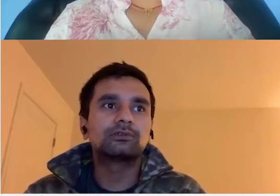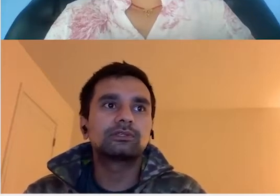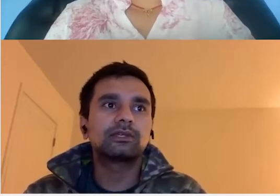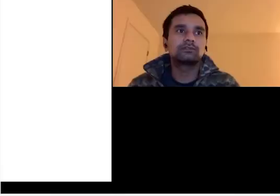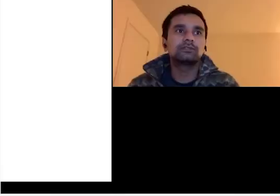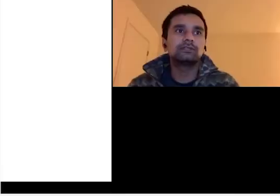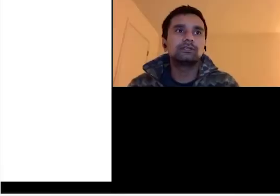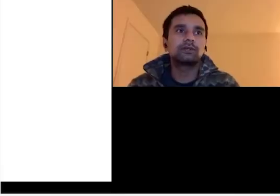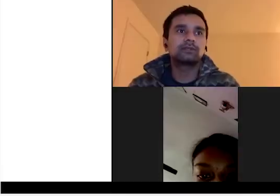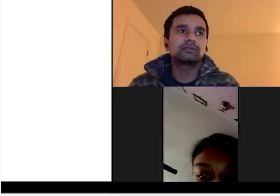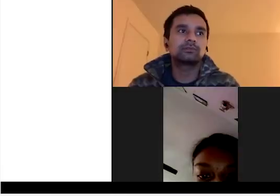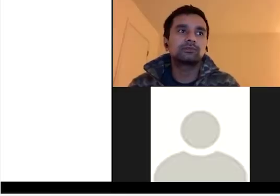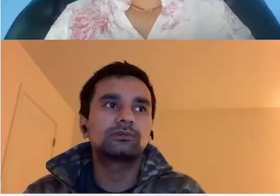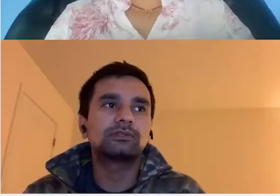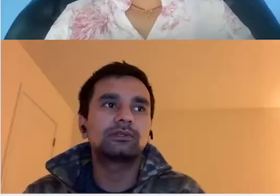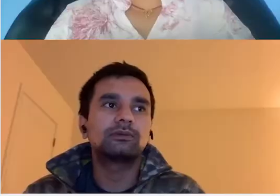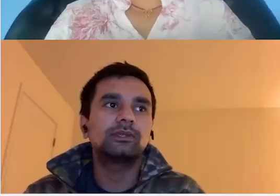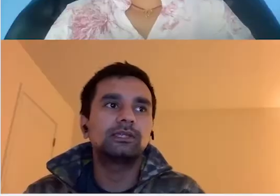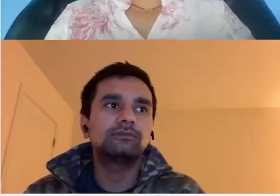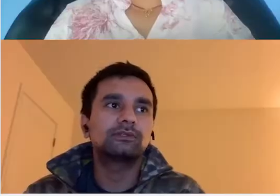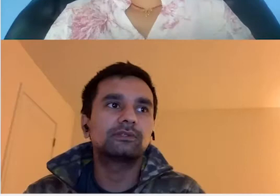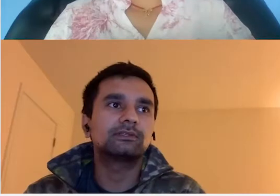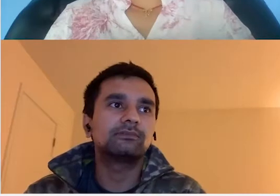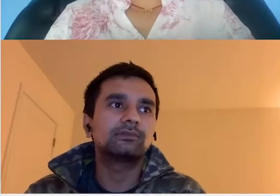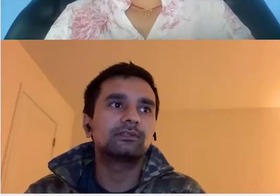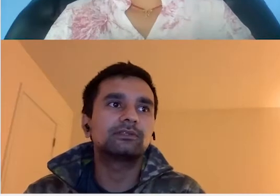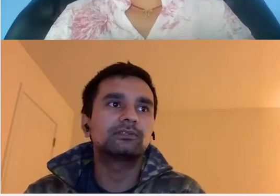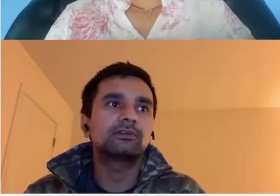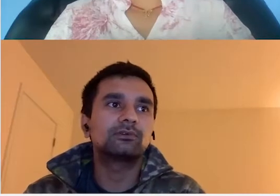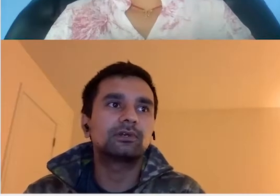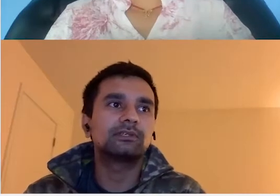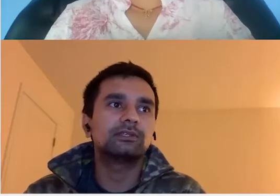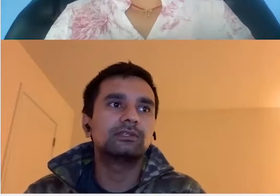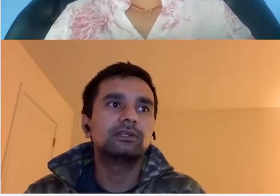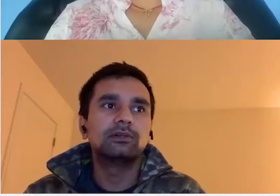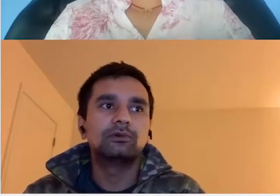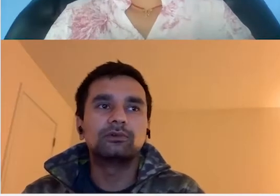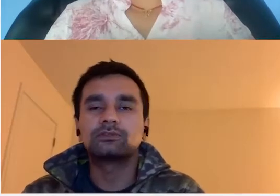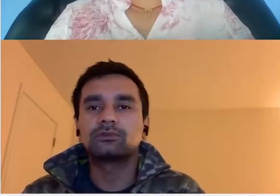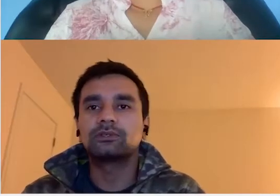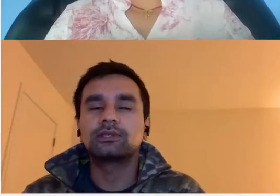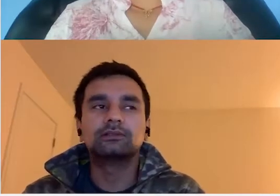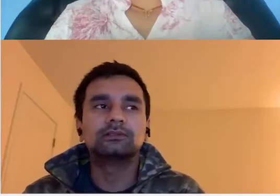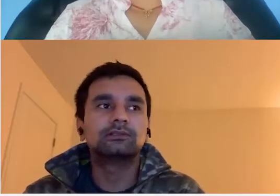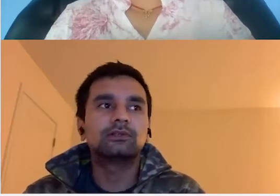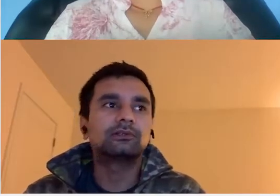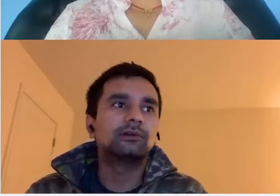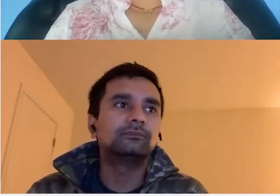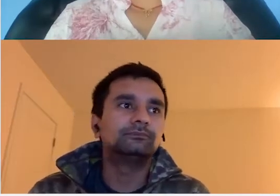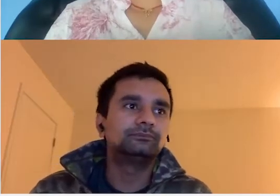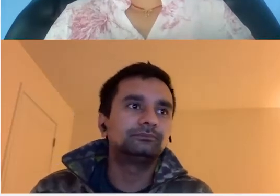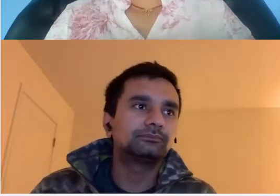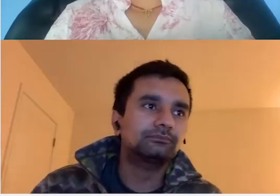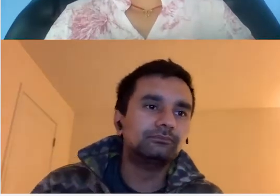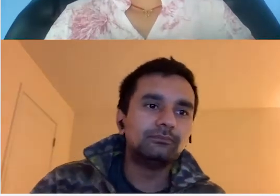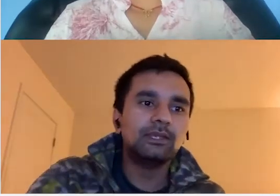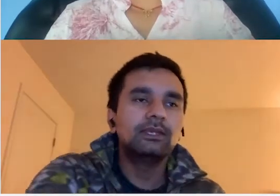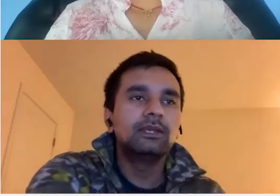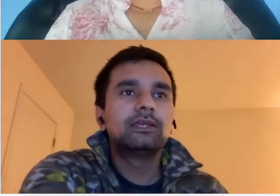heritage tours and to see the past episodes, please visit dreamcities.org or storycycle.com.